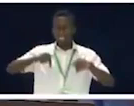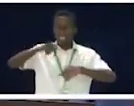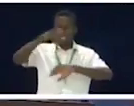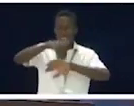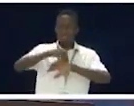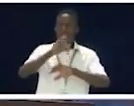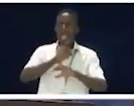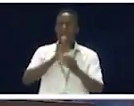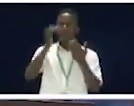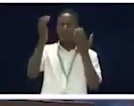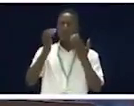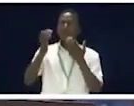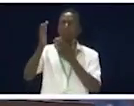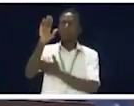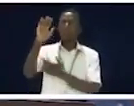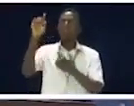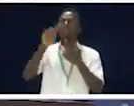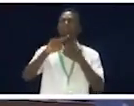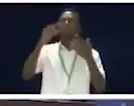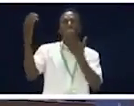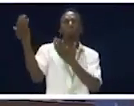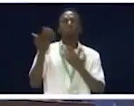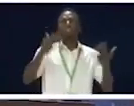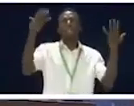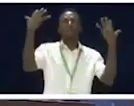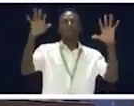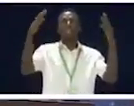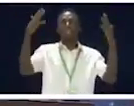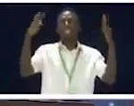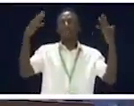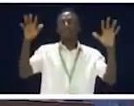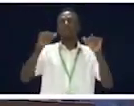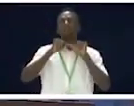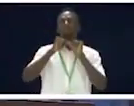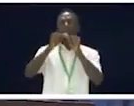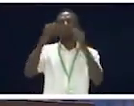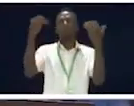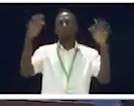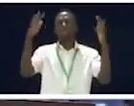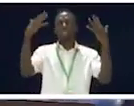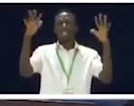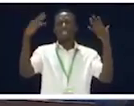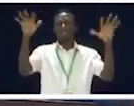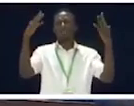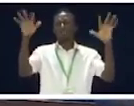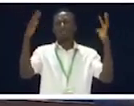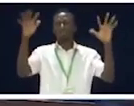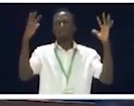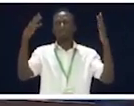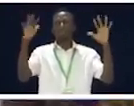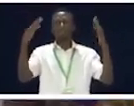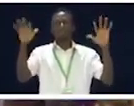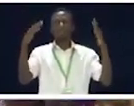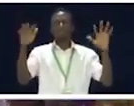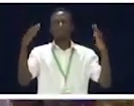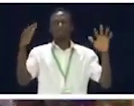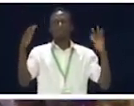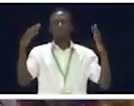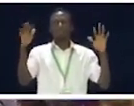our clap to bring about a wonder. So for the next 30 seconds, can your clap rise up to the King of Kings?